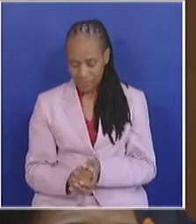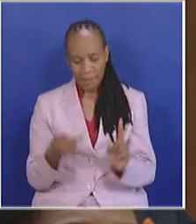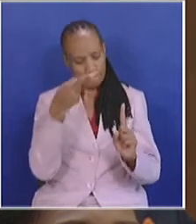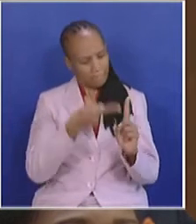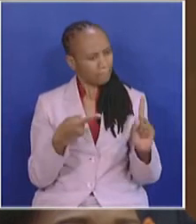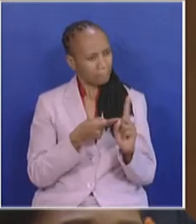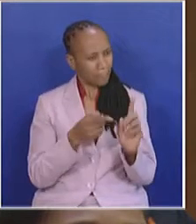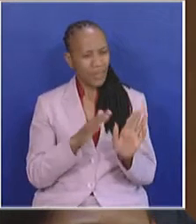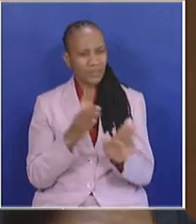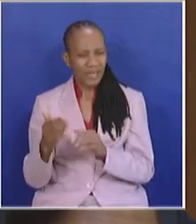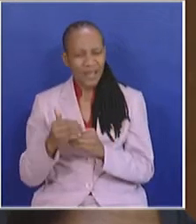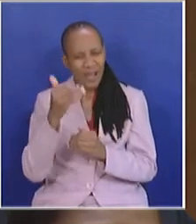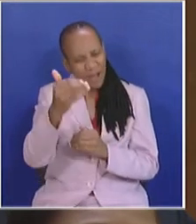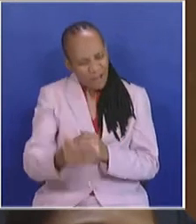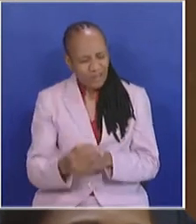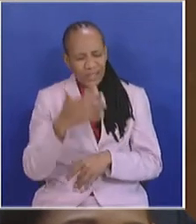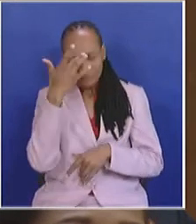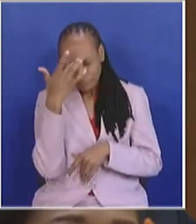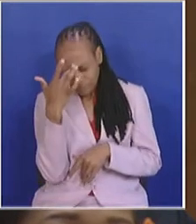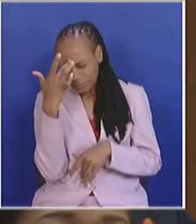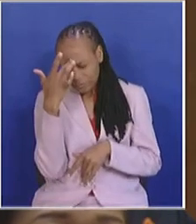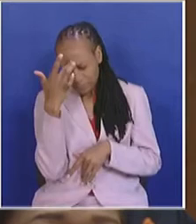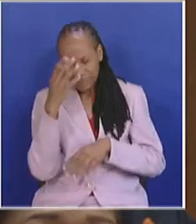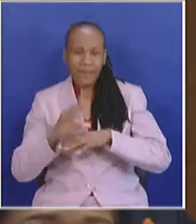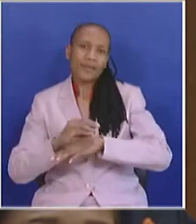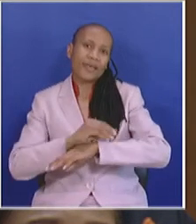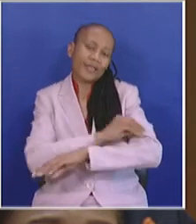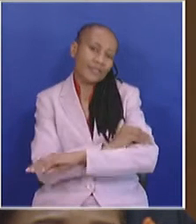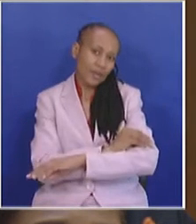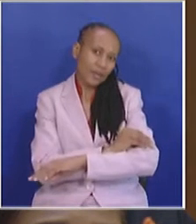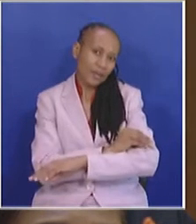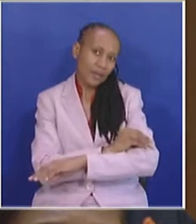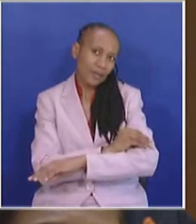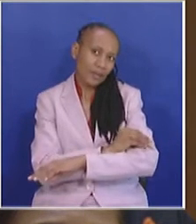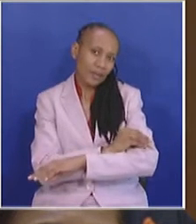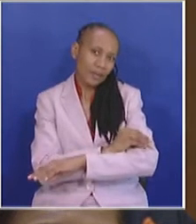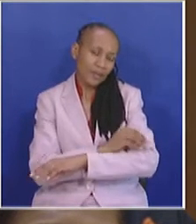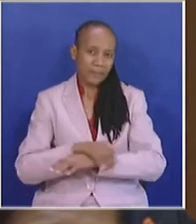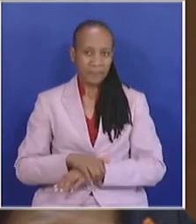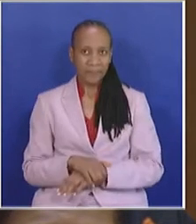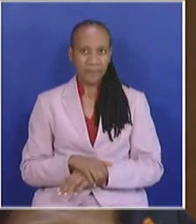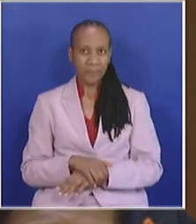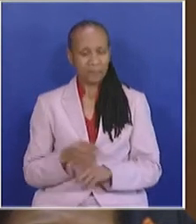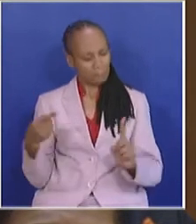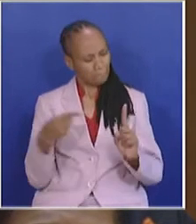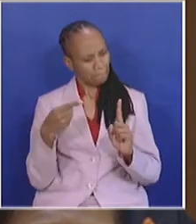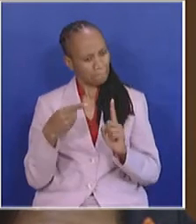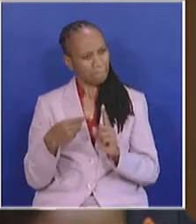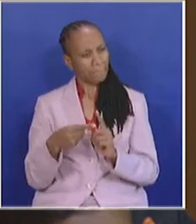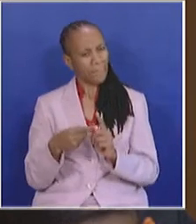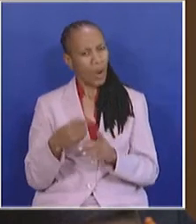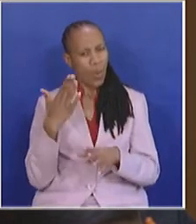Mbebe, who died after a long battle with cancer of the colon, is one of the illustrious soccer